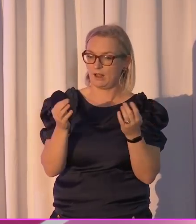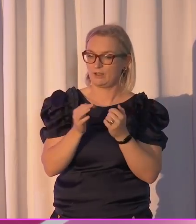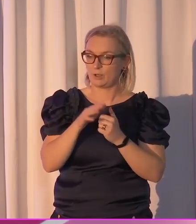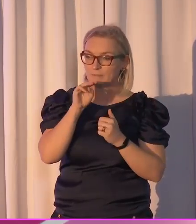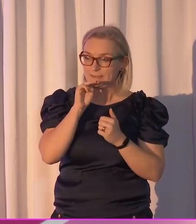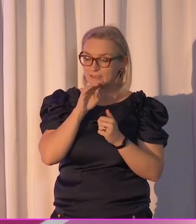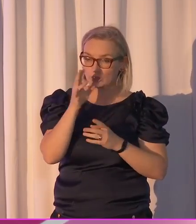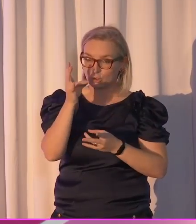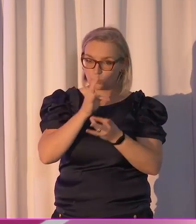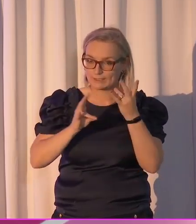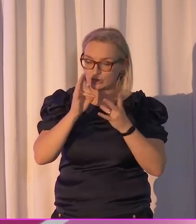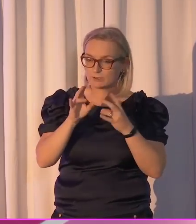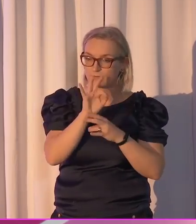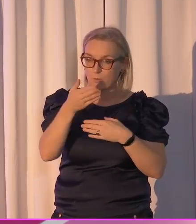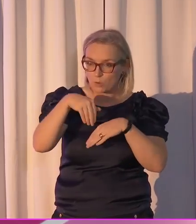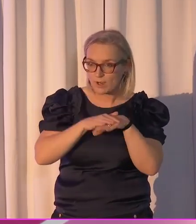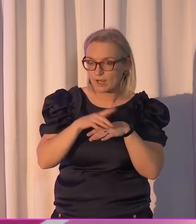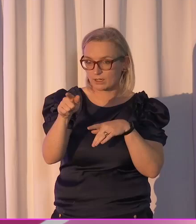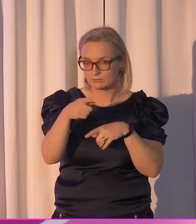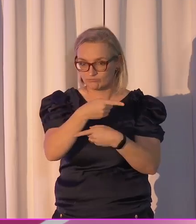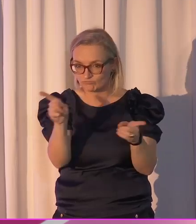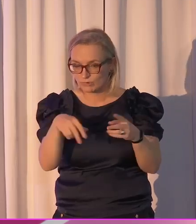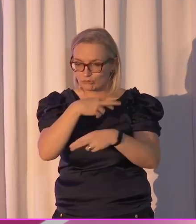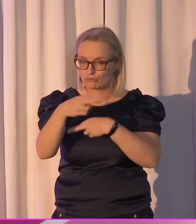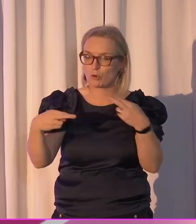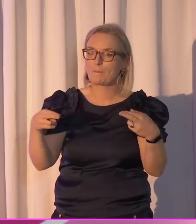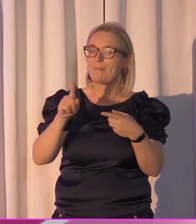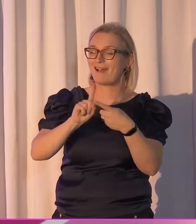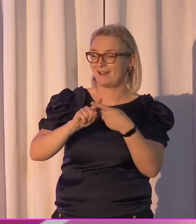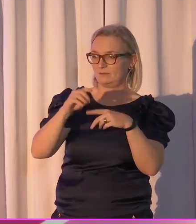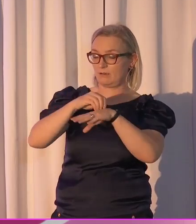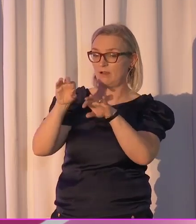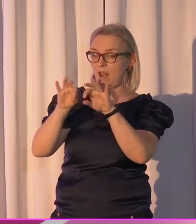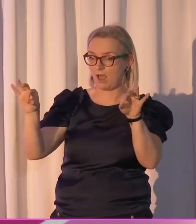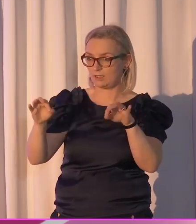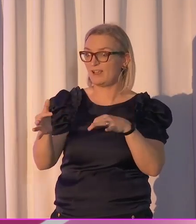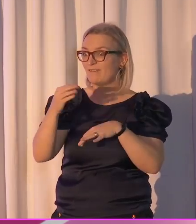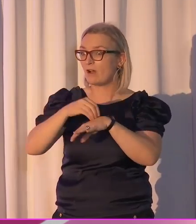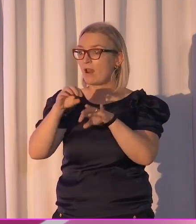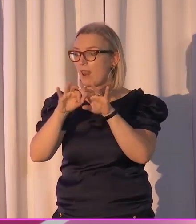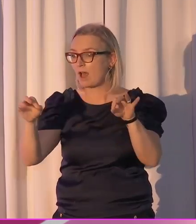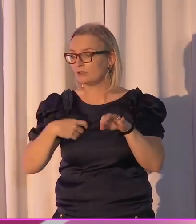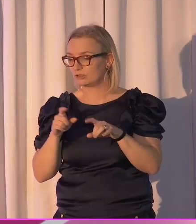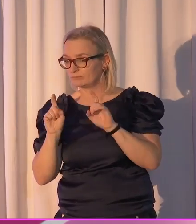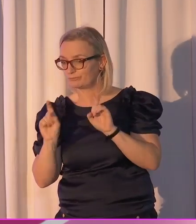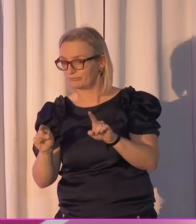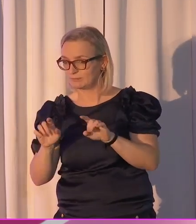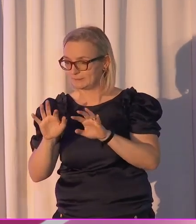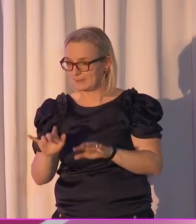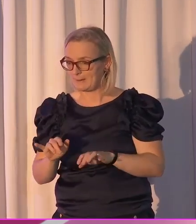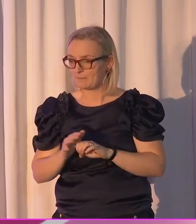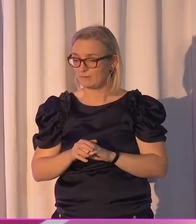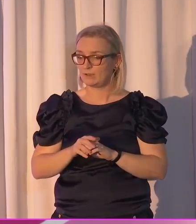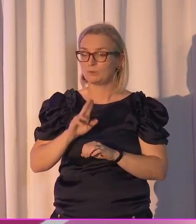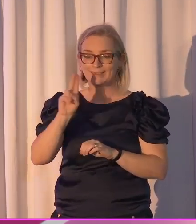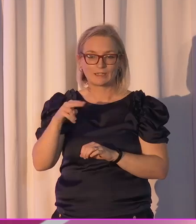and from online. If you're participating online, just use the Q&A function to raise a question. You won't be able to see